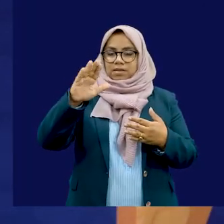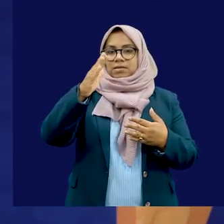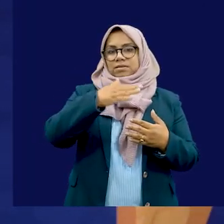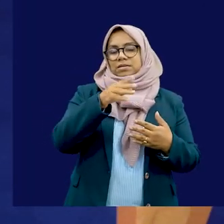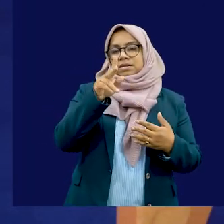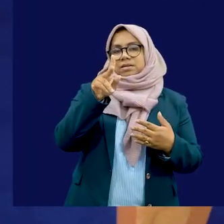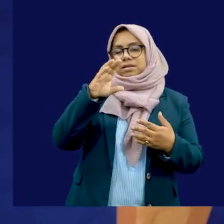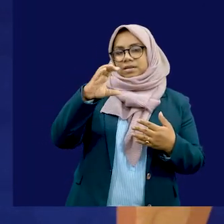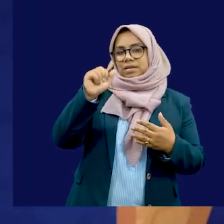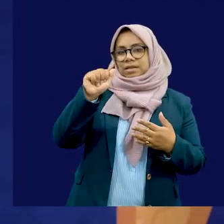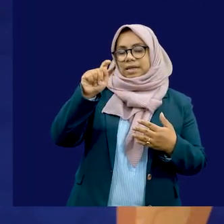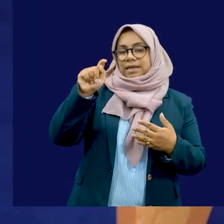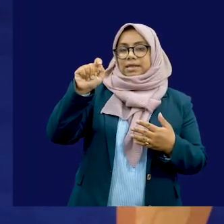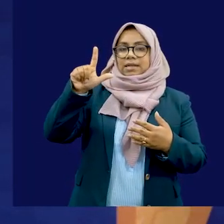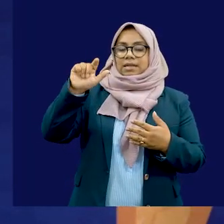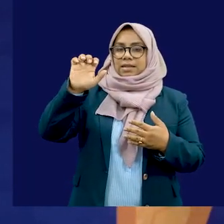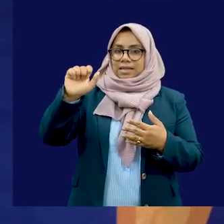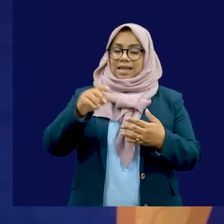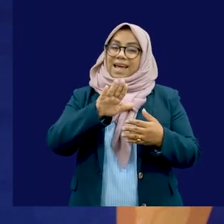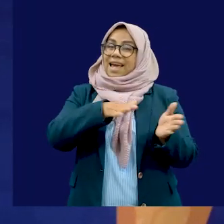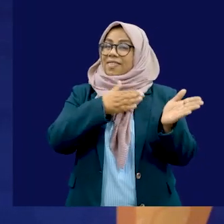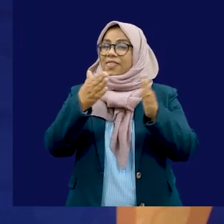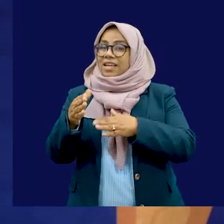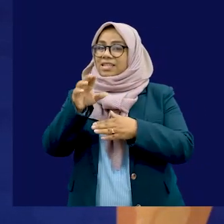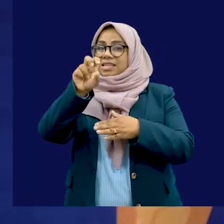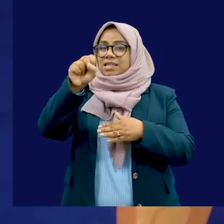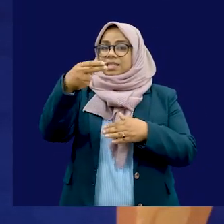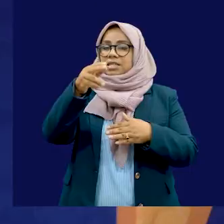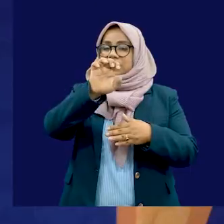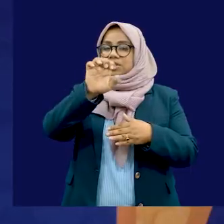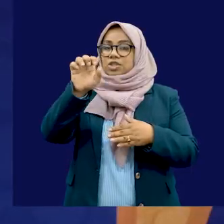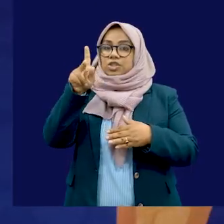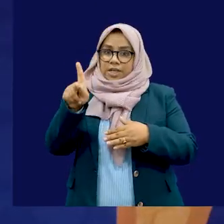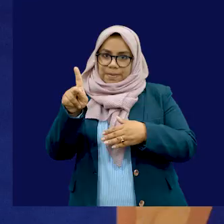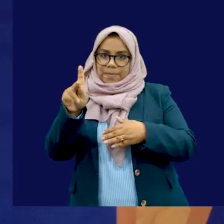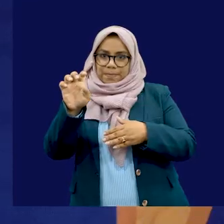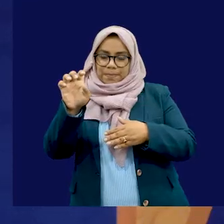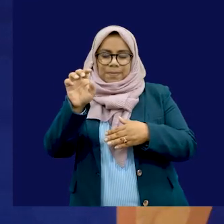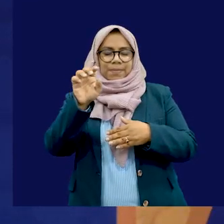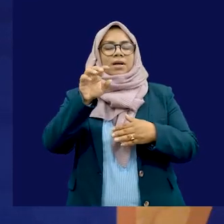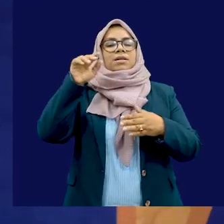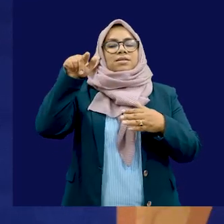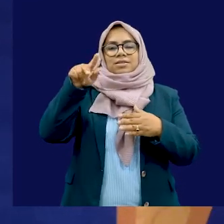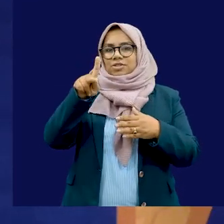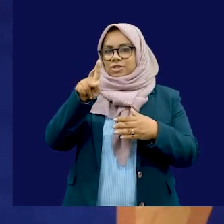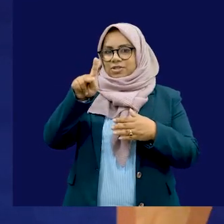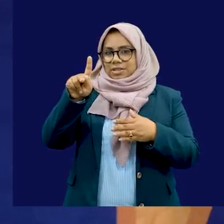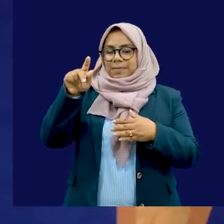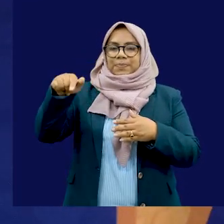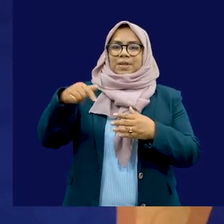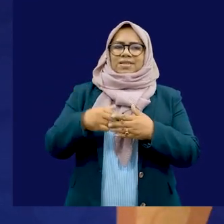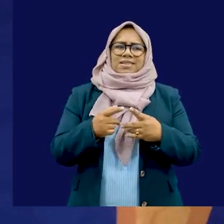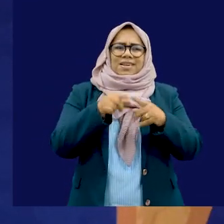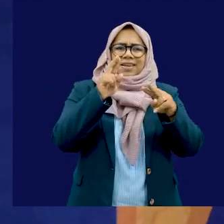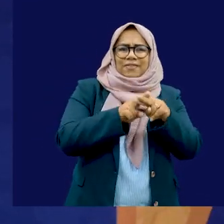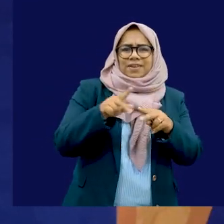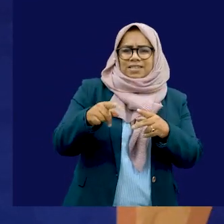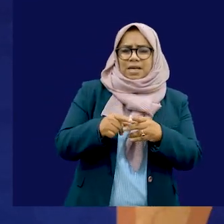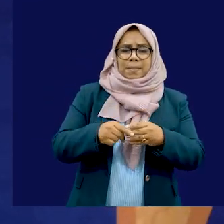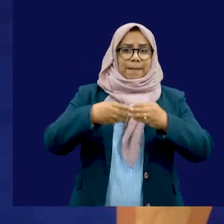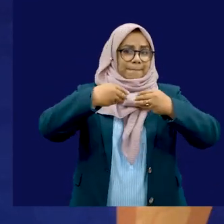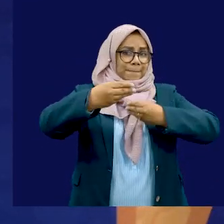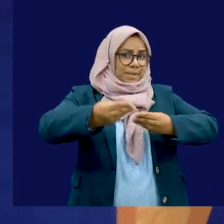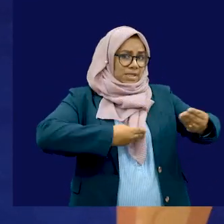sheep. No zakat is due on other animals unless they are for trade. If you are selling animals for trade, then you have to